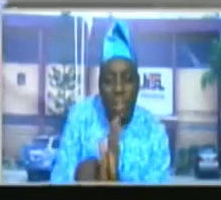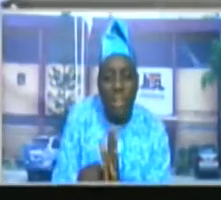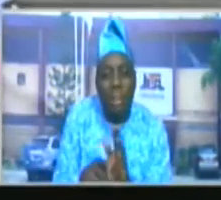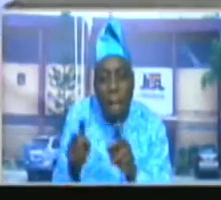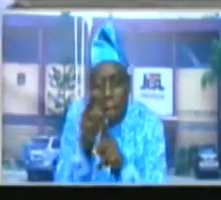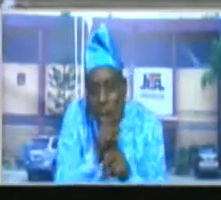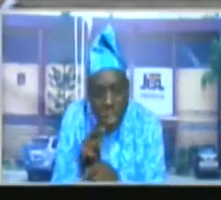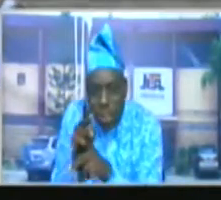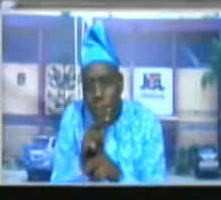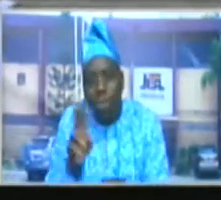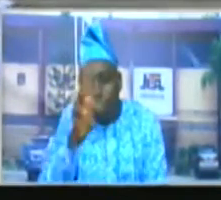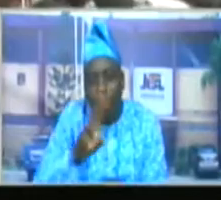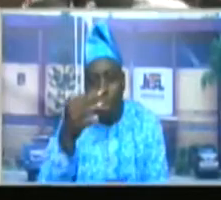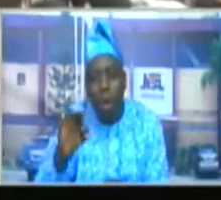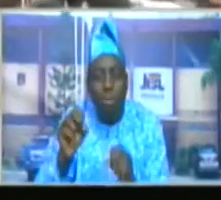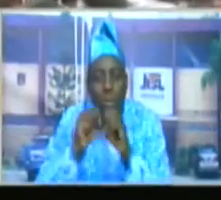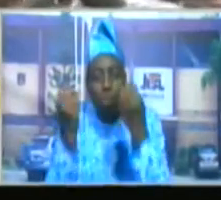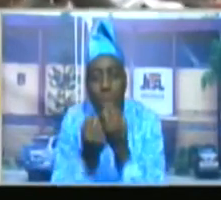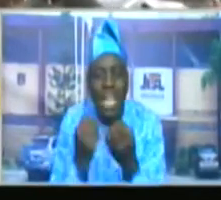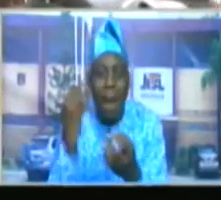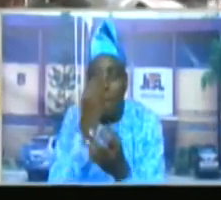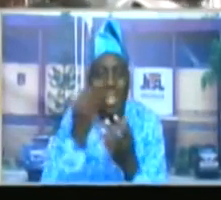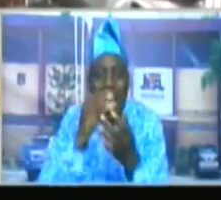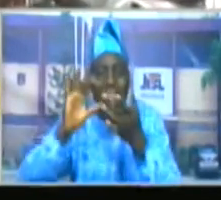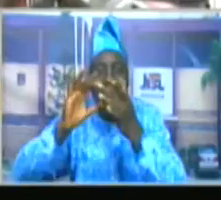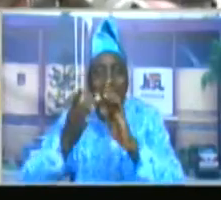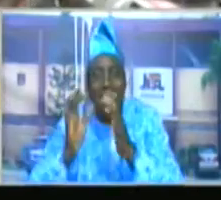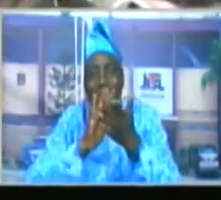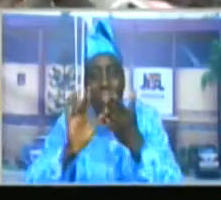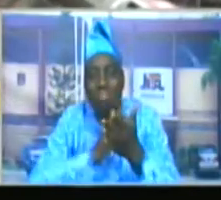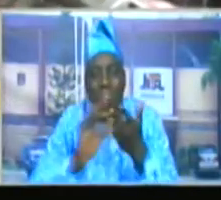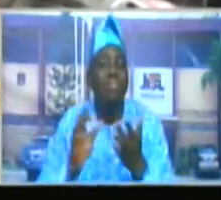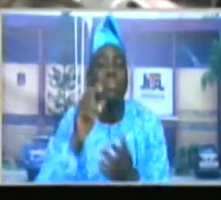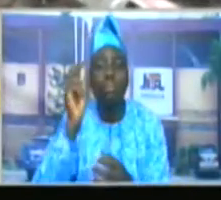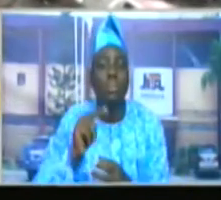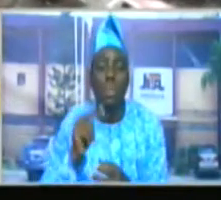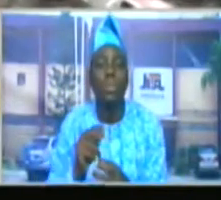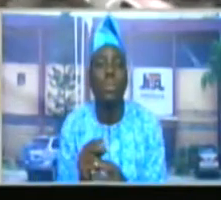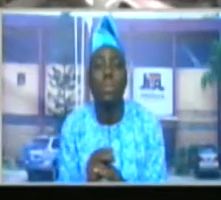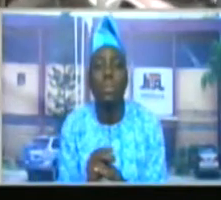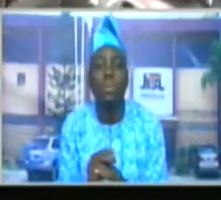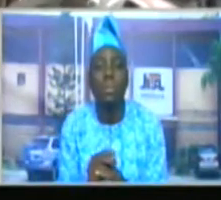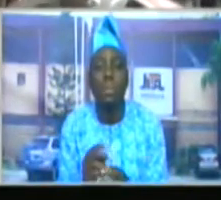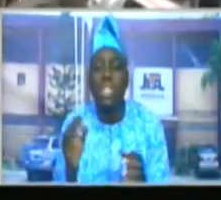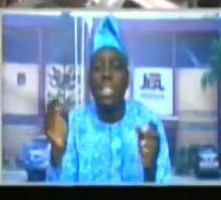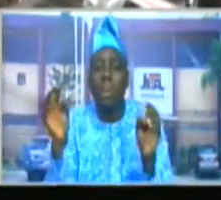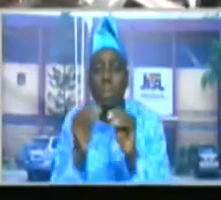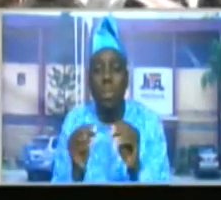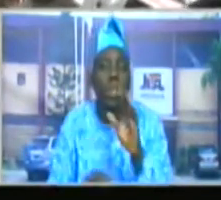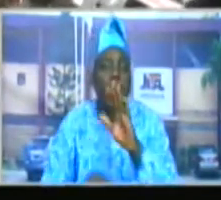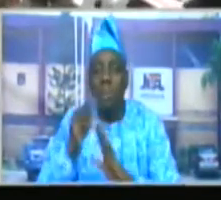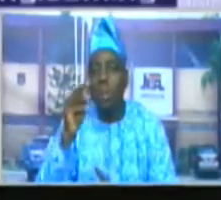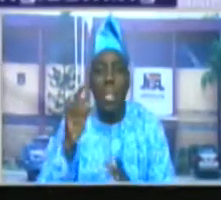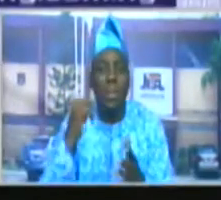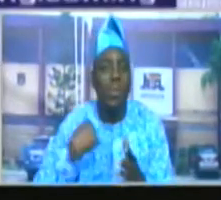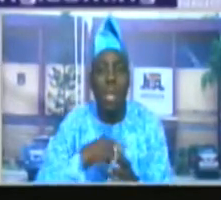monitor the use of social media. Can control but not regulate. So by and large, I think it's a major development that we're very, very